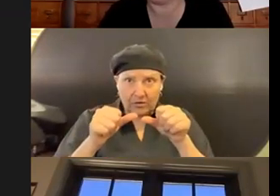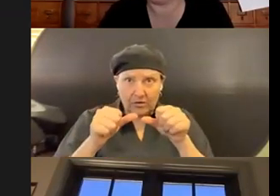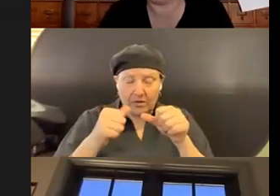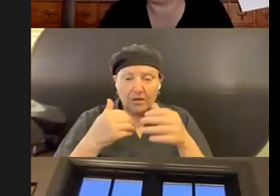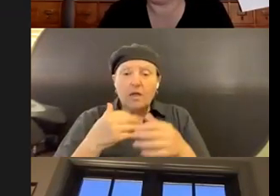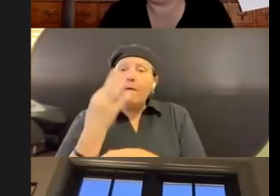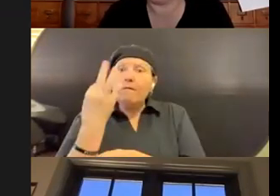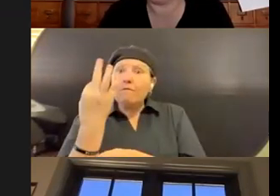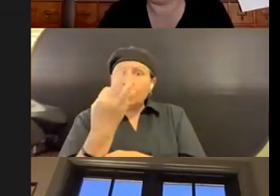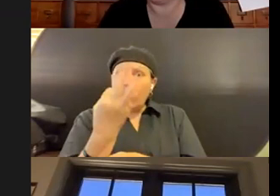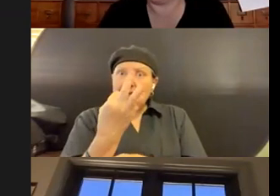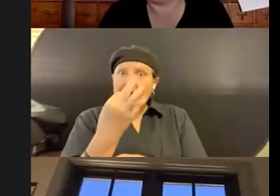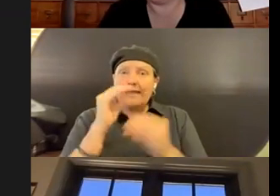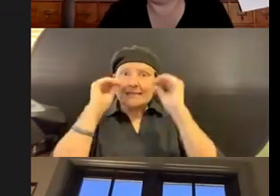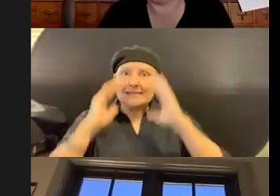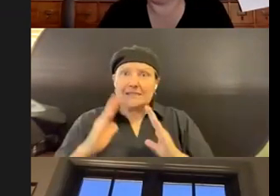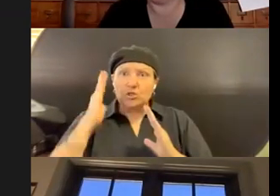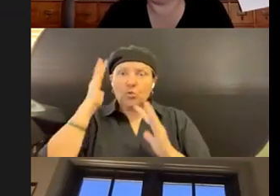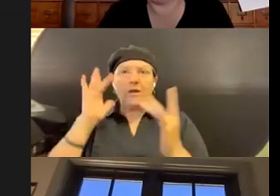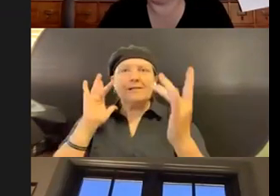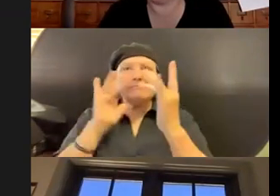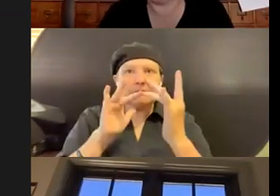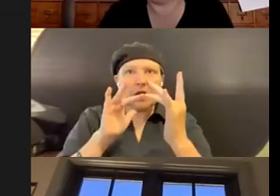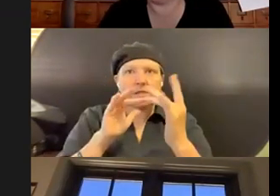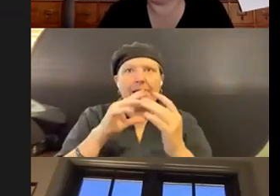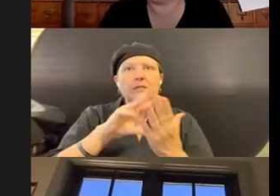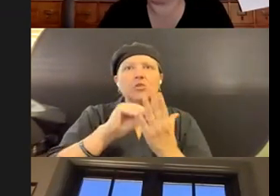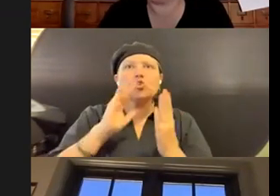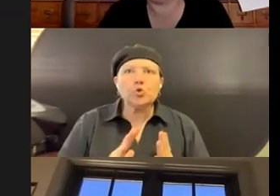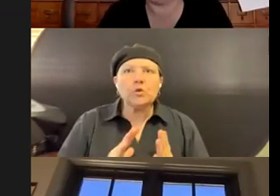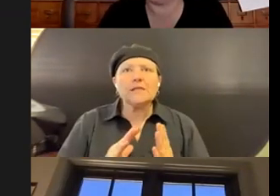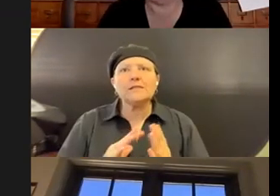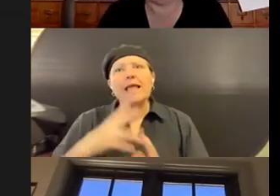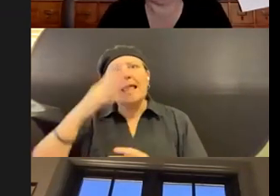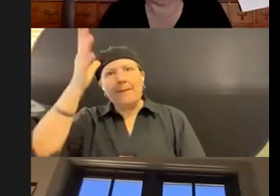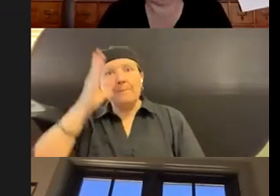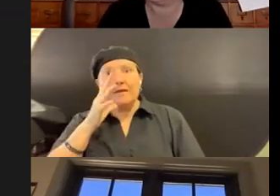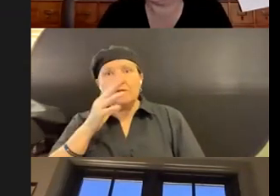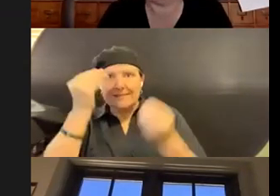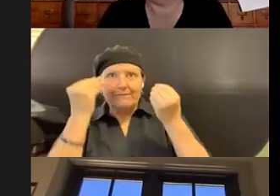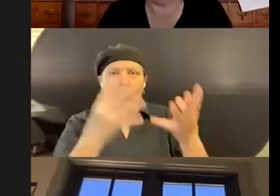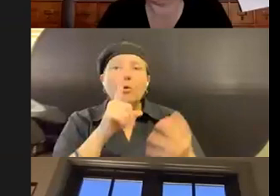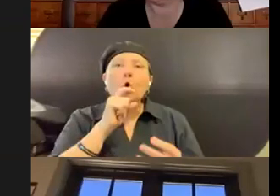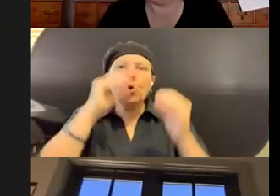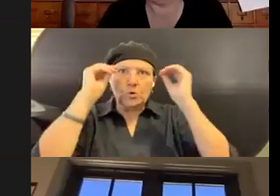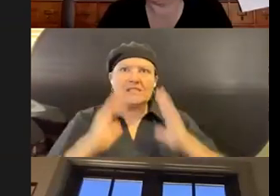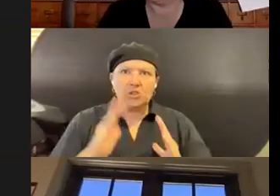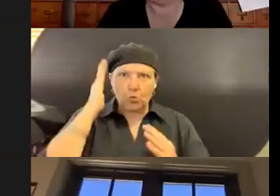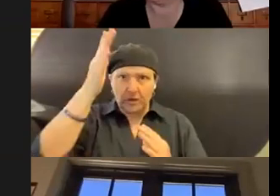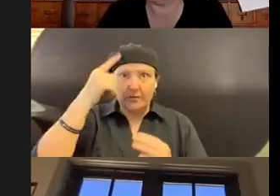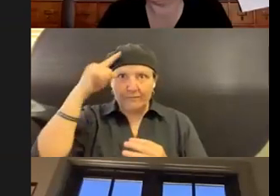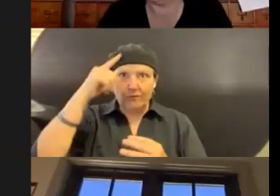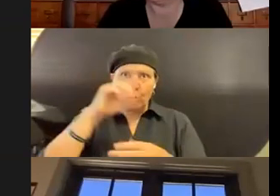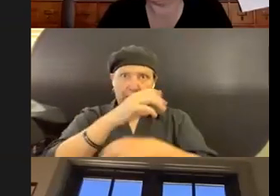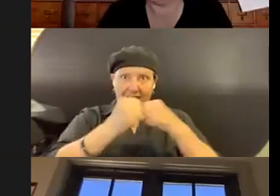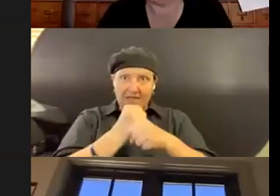the teacher will reach out to the students and the parents on who their teacher will be for this coming year. For everybody else, we just